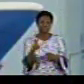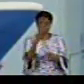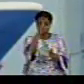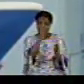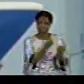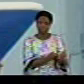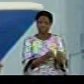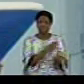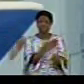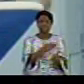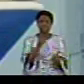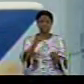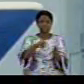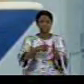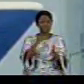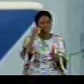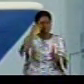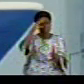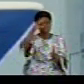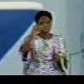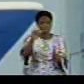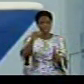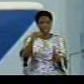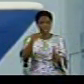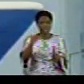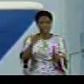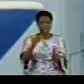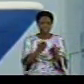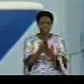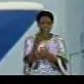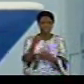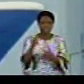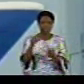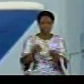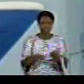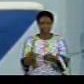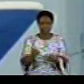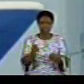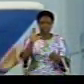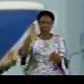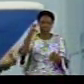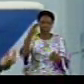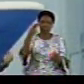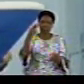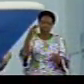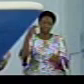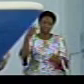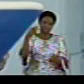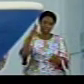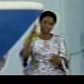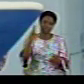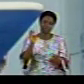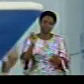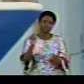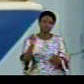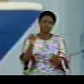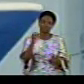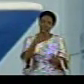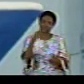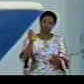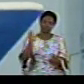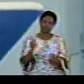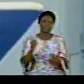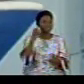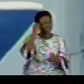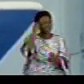crutches. As he wanted to rise up, he took some steps, he fell. He rose up